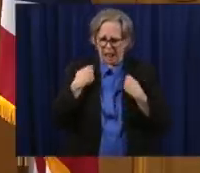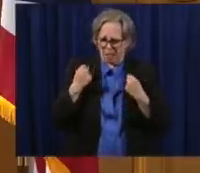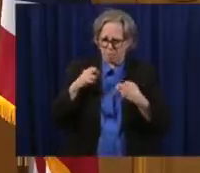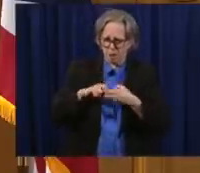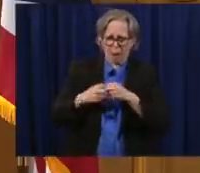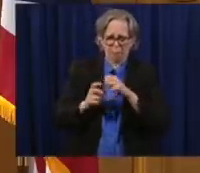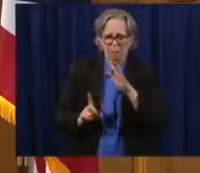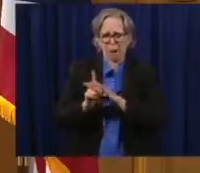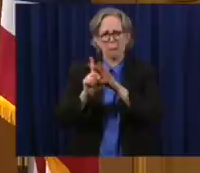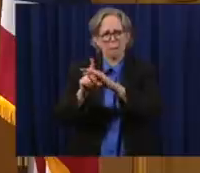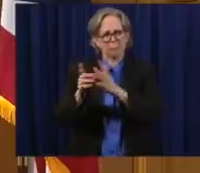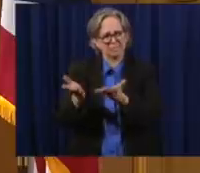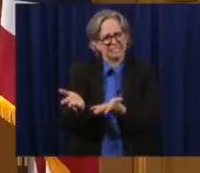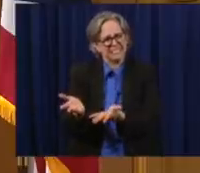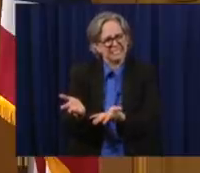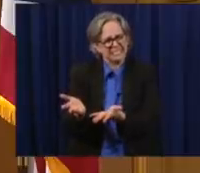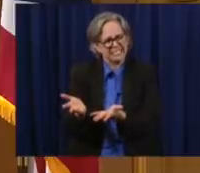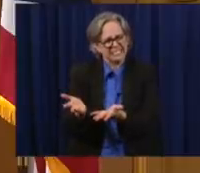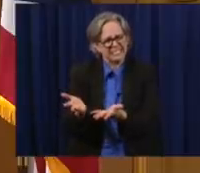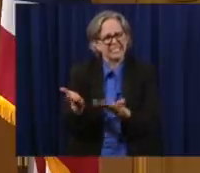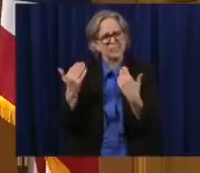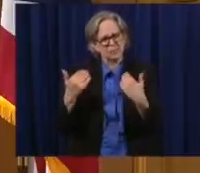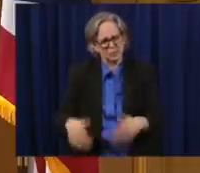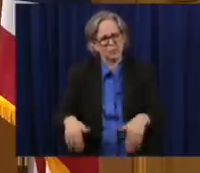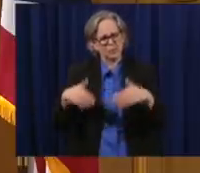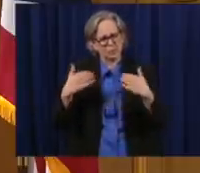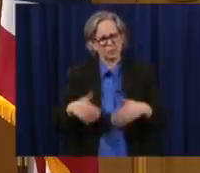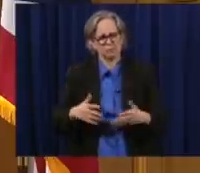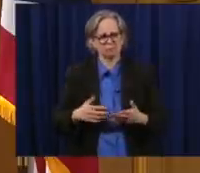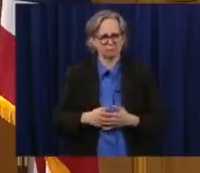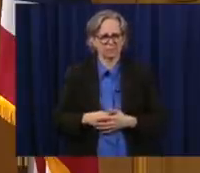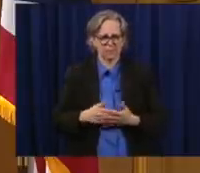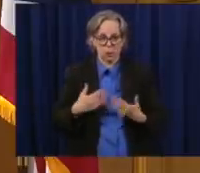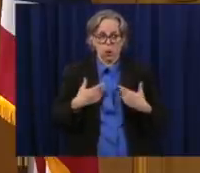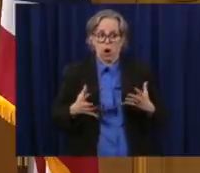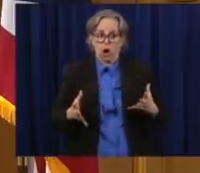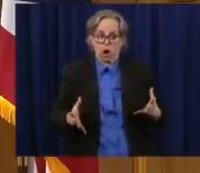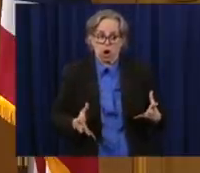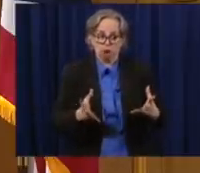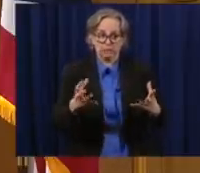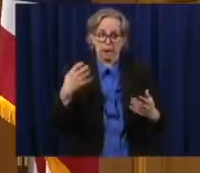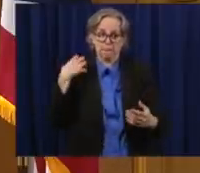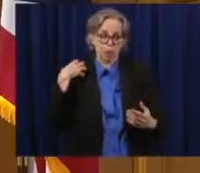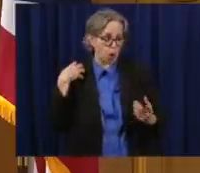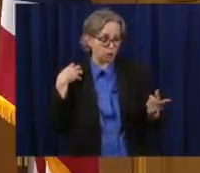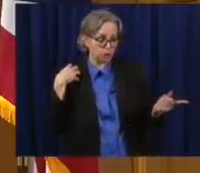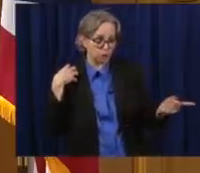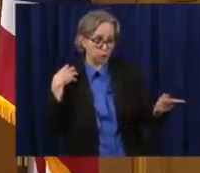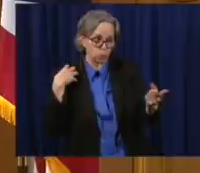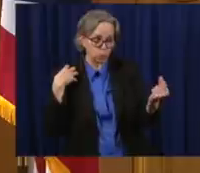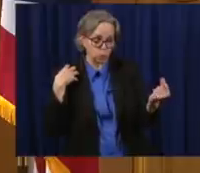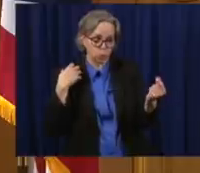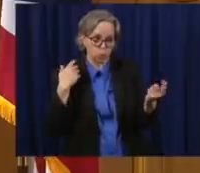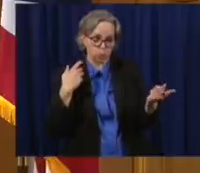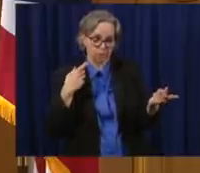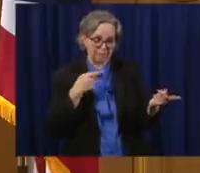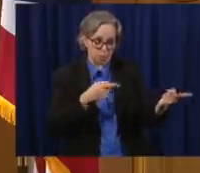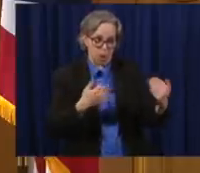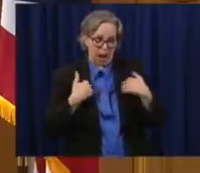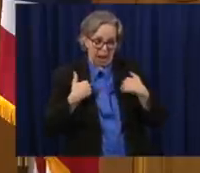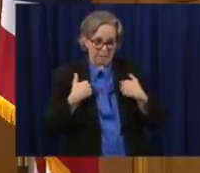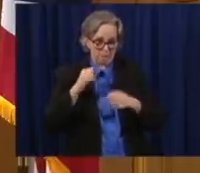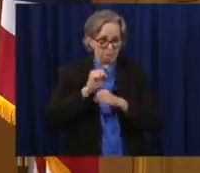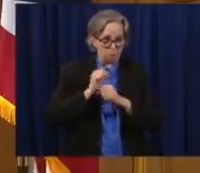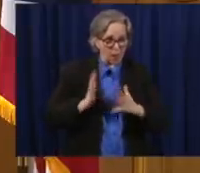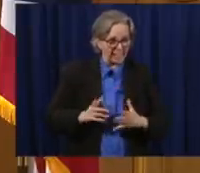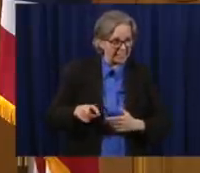we encourage, obviously we're going to encourage companies to do is to, if that employee can work in a place where